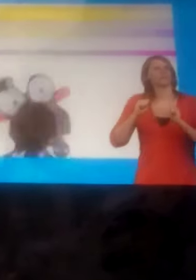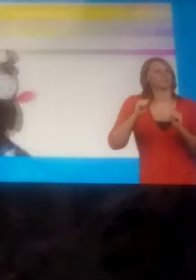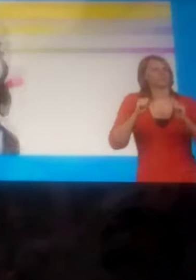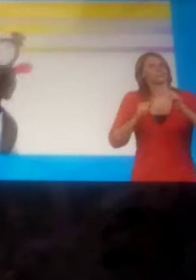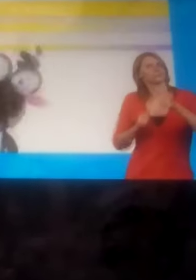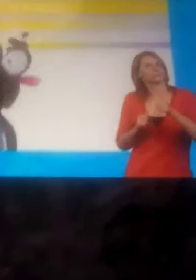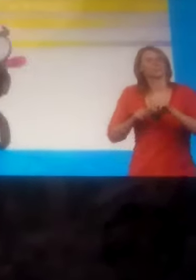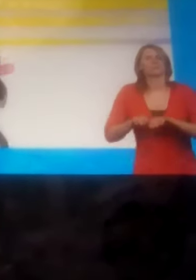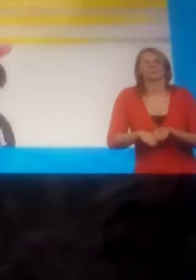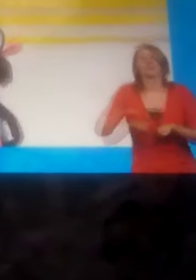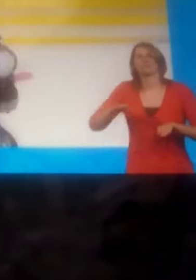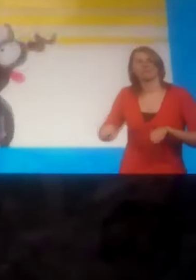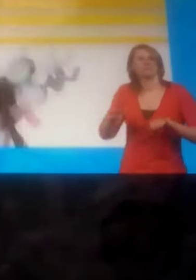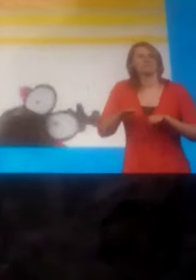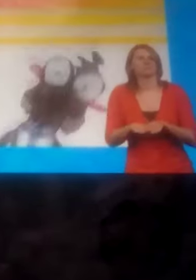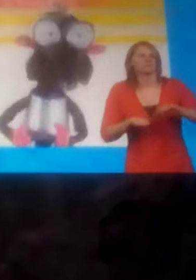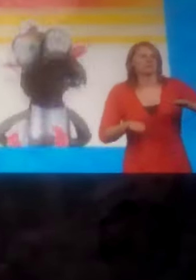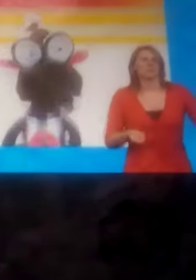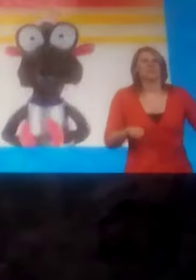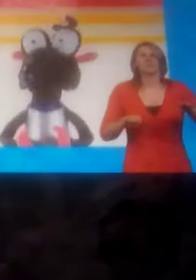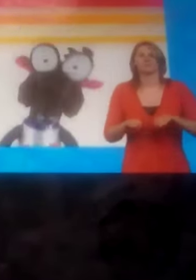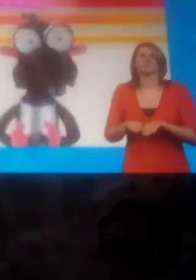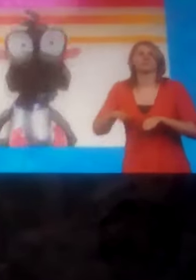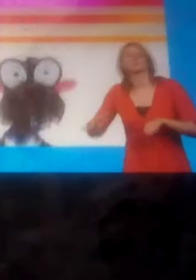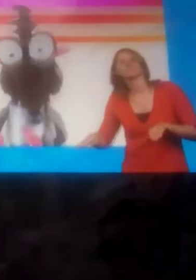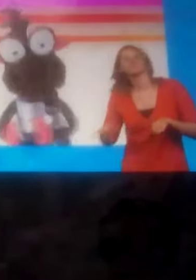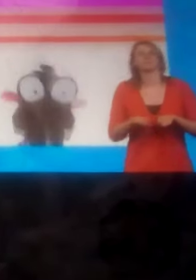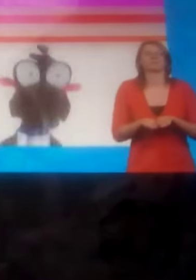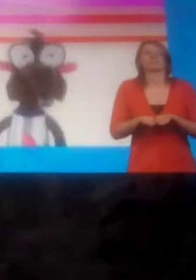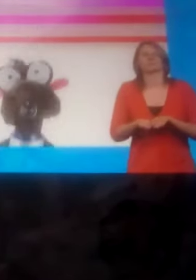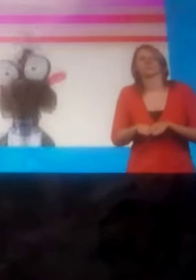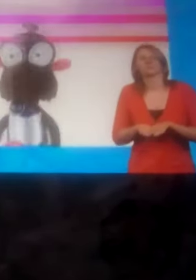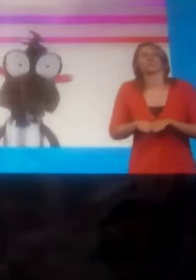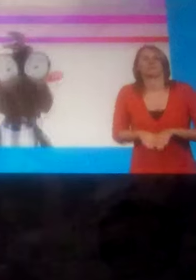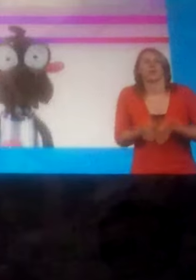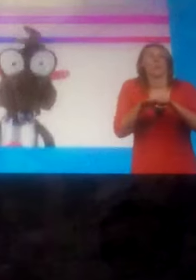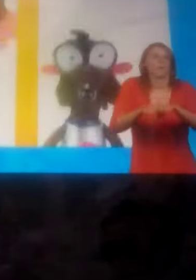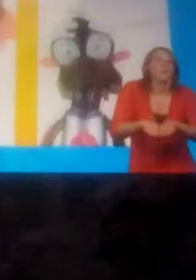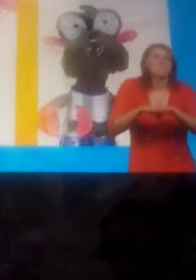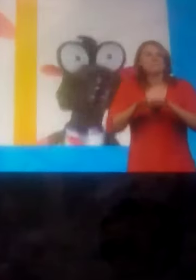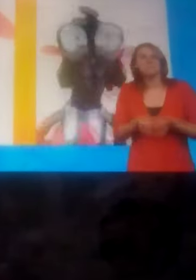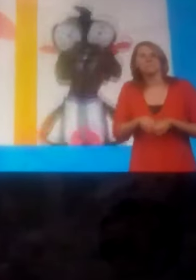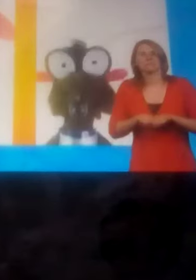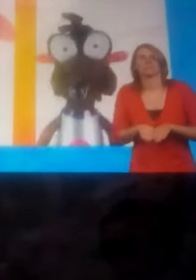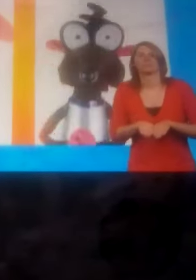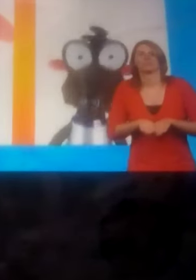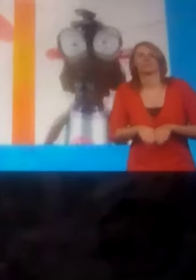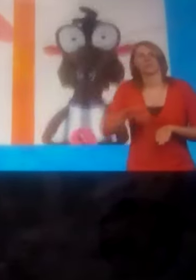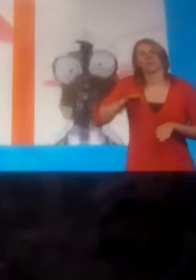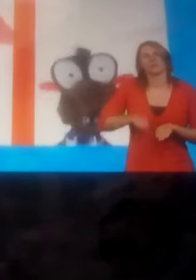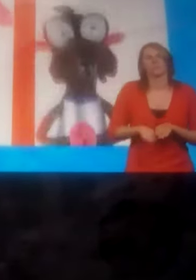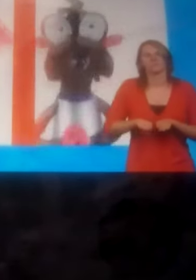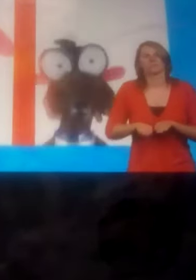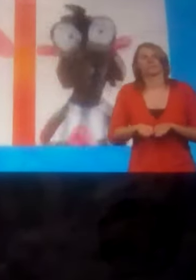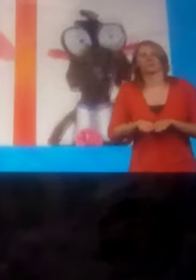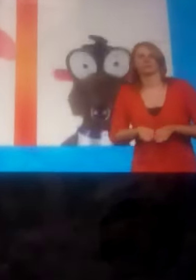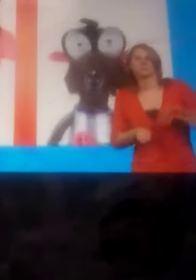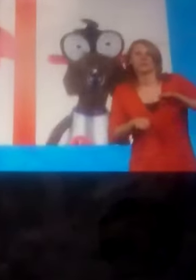now. To the left. Take it back now, y'all. One hop this time. One hop this